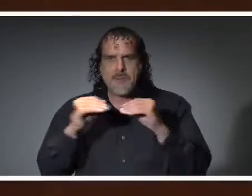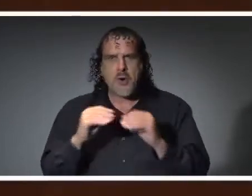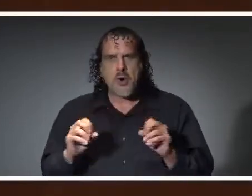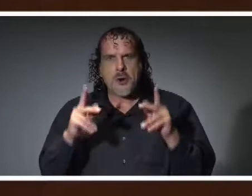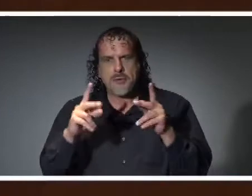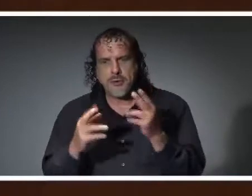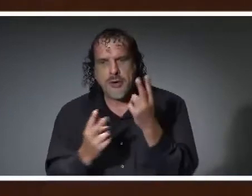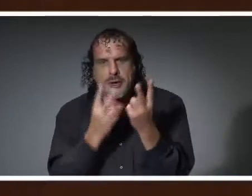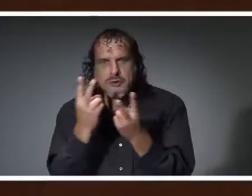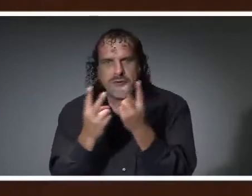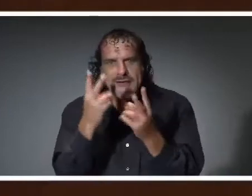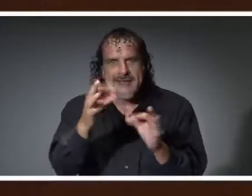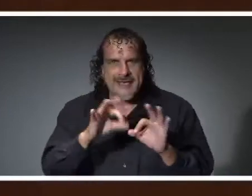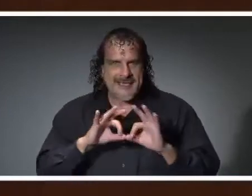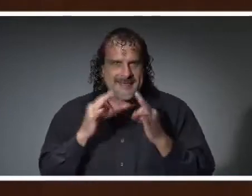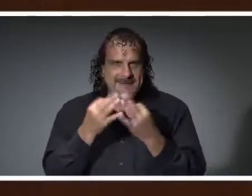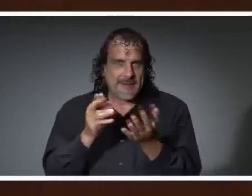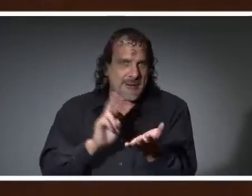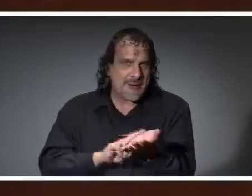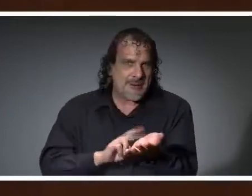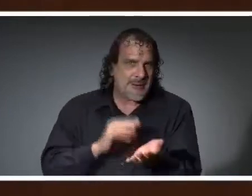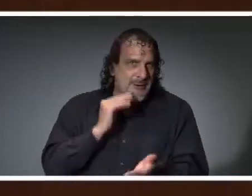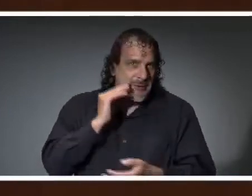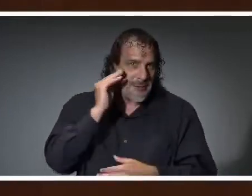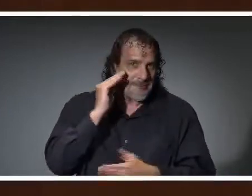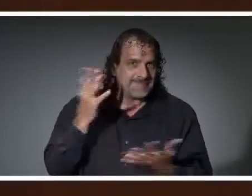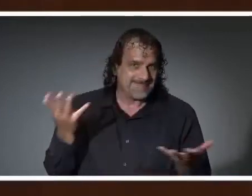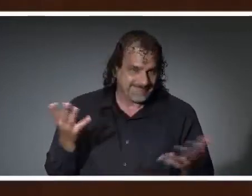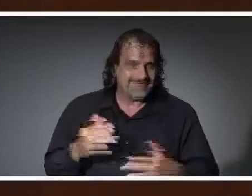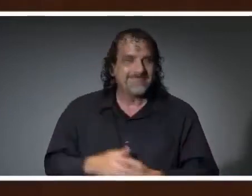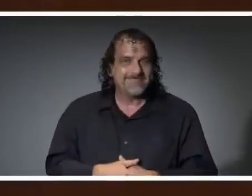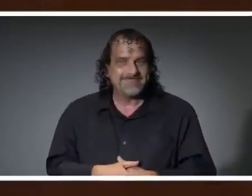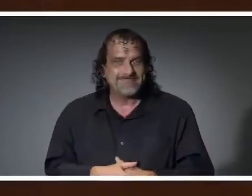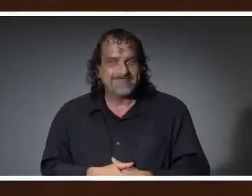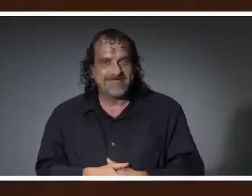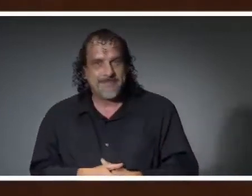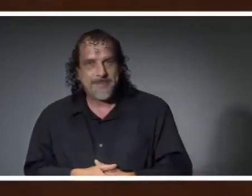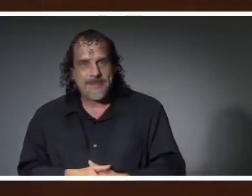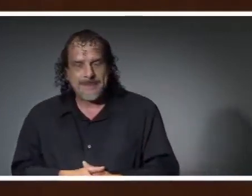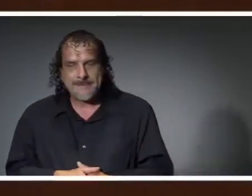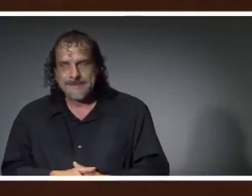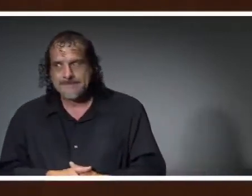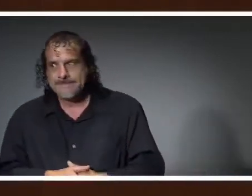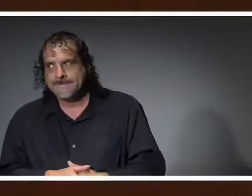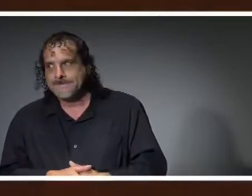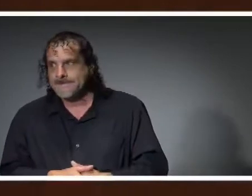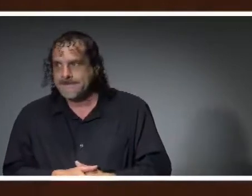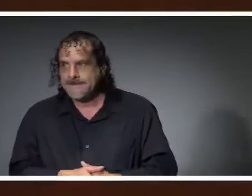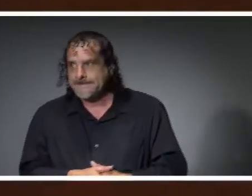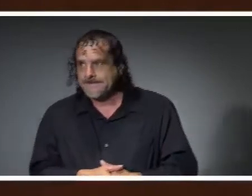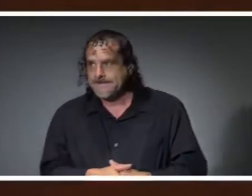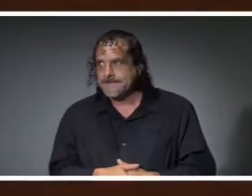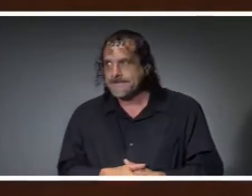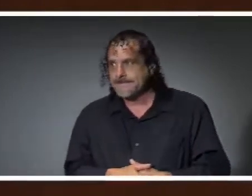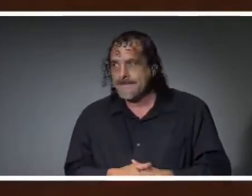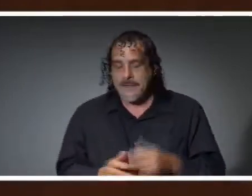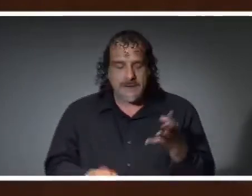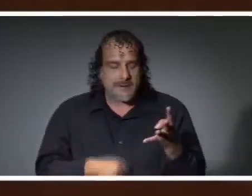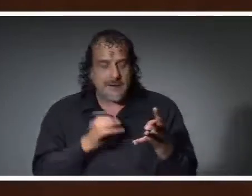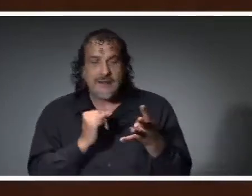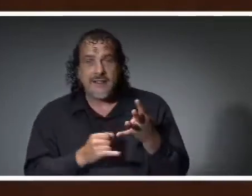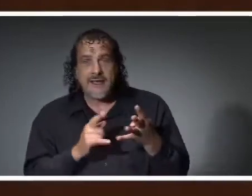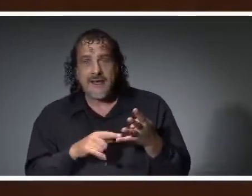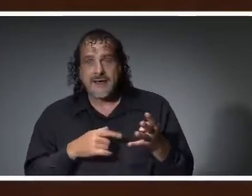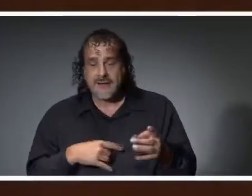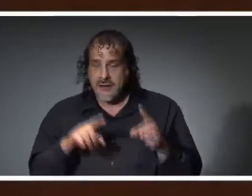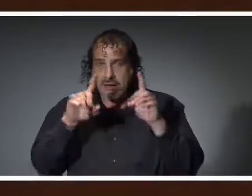regulatory guidelines of CMS to see their loved ones who are in a nursing home specifically. And the last thing I just want to mention is